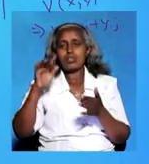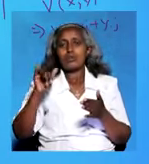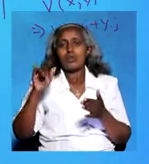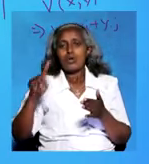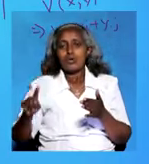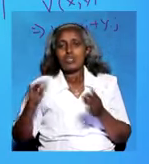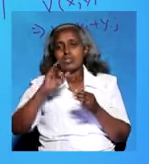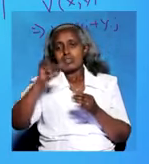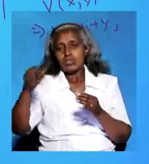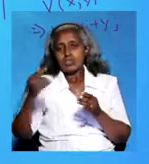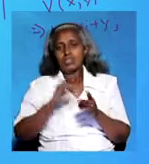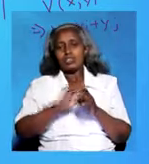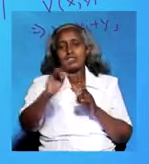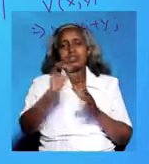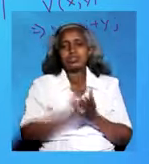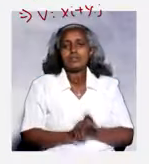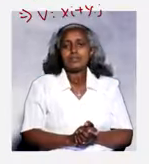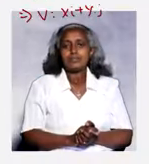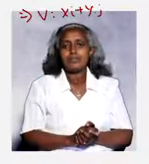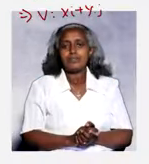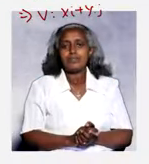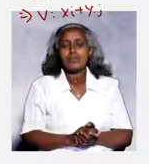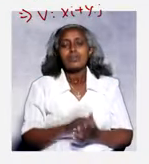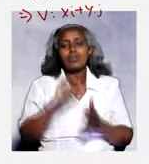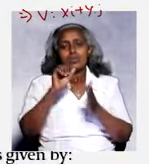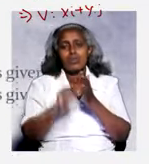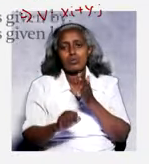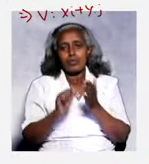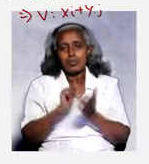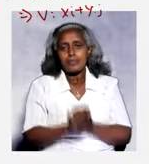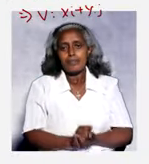y1 in the j direction. Okay, so